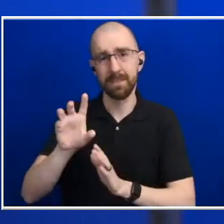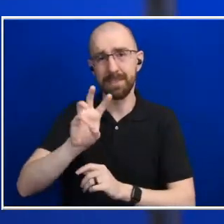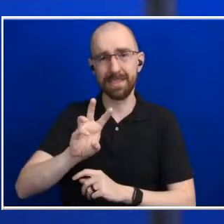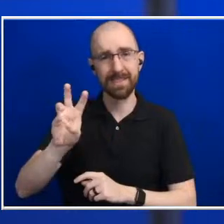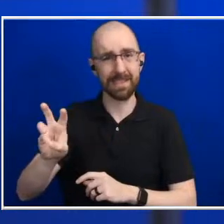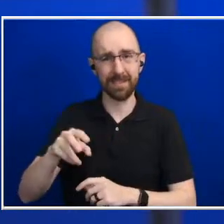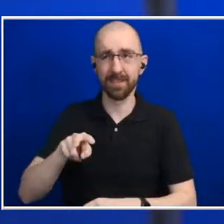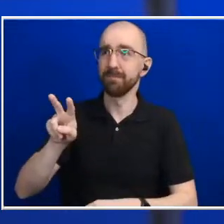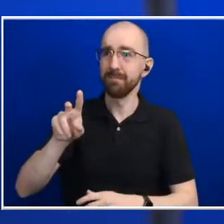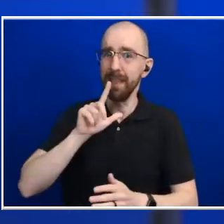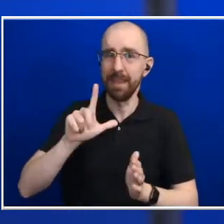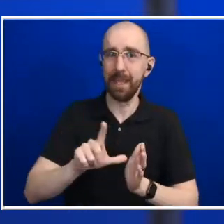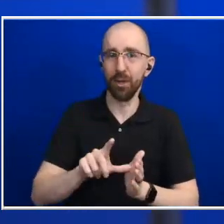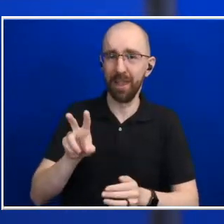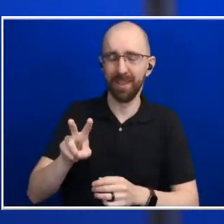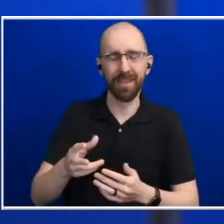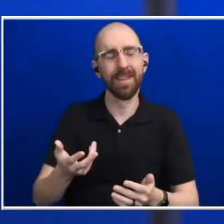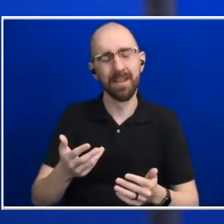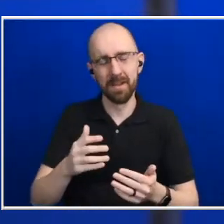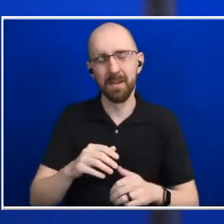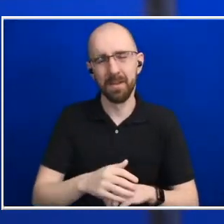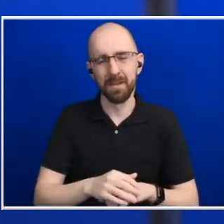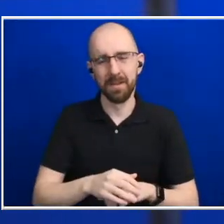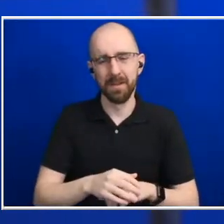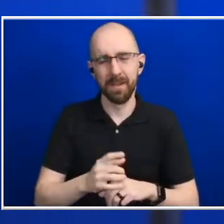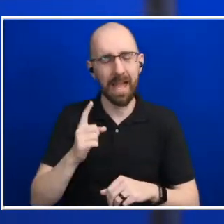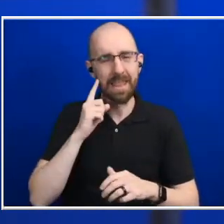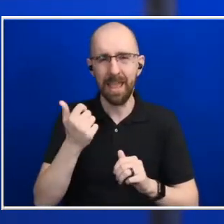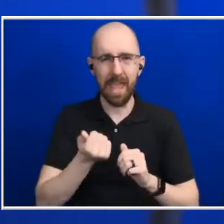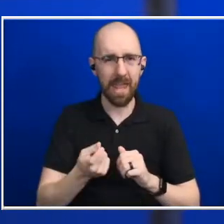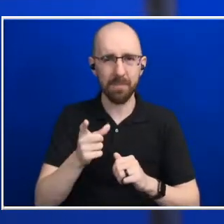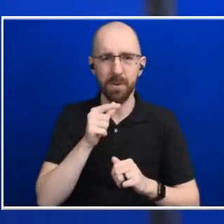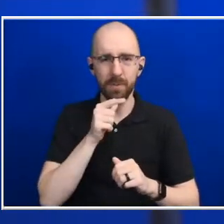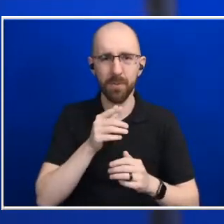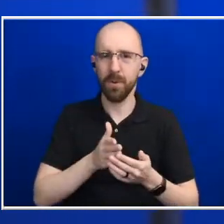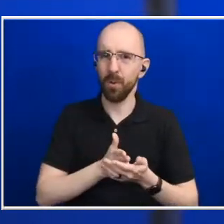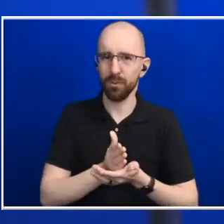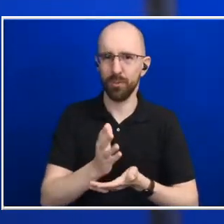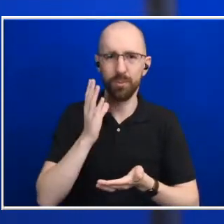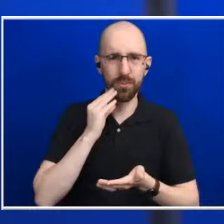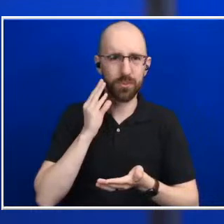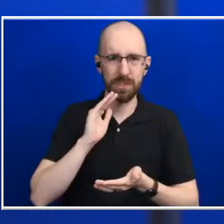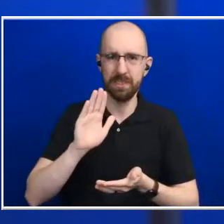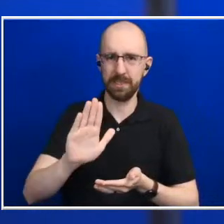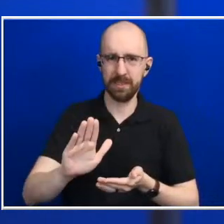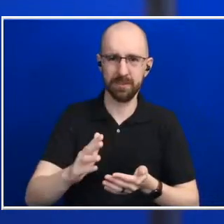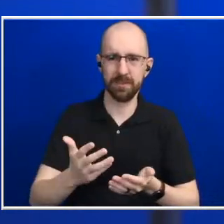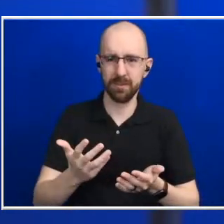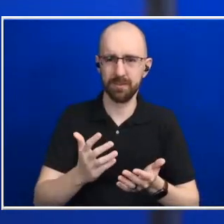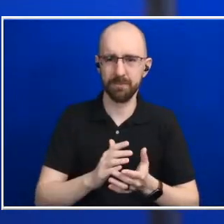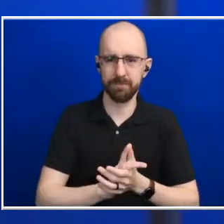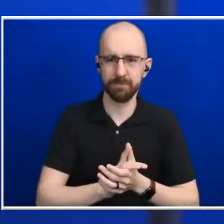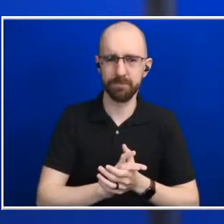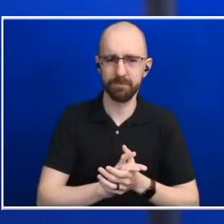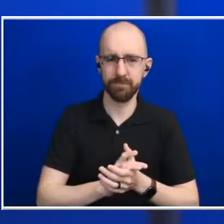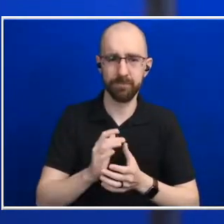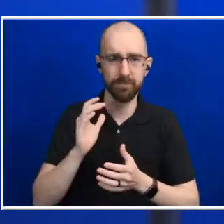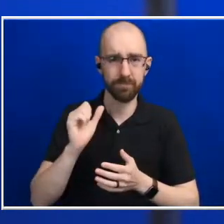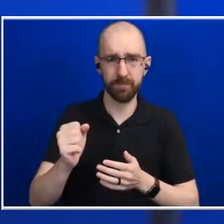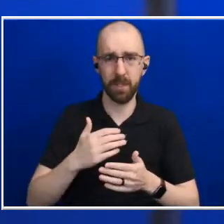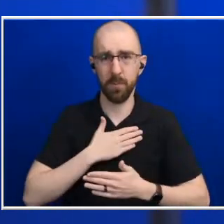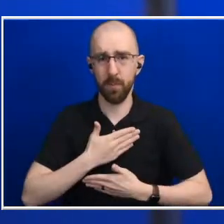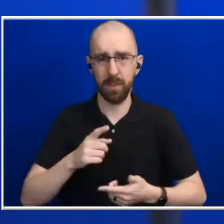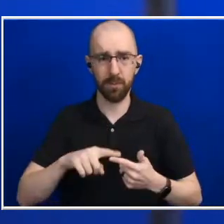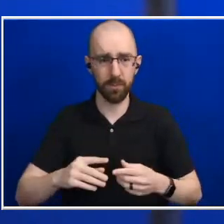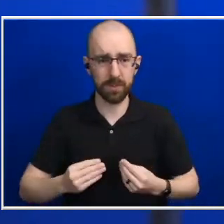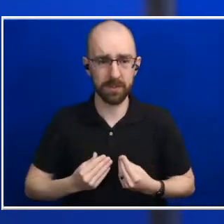But no, I think anybody that goes through what he goes through and is out there willing to inspire. I mean, he's